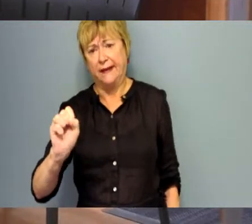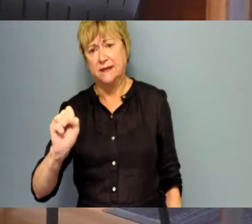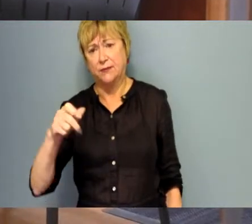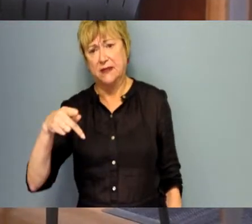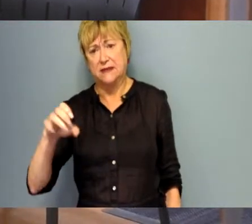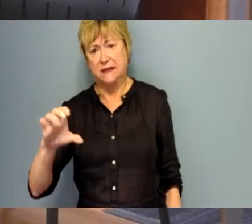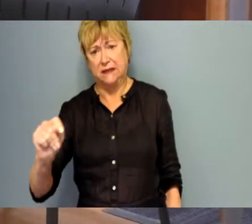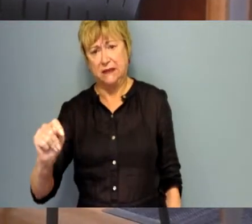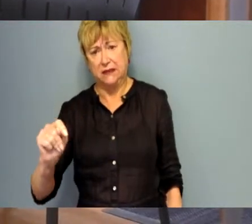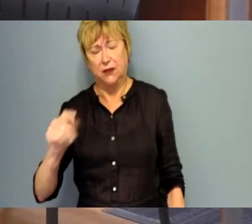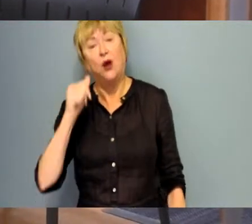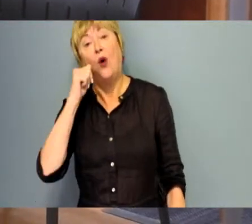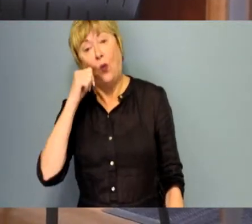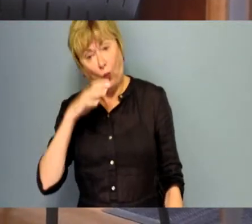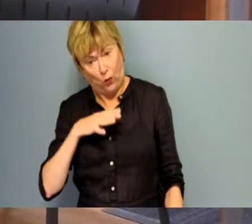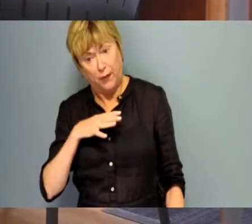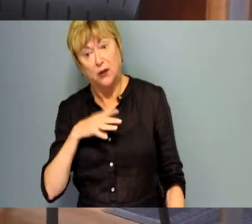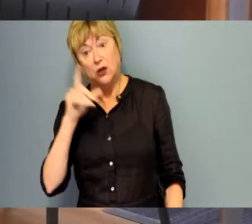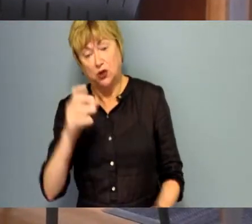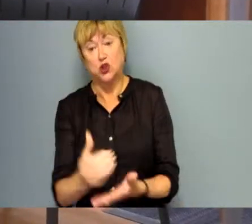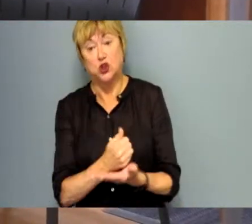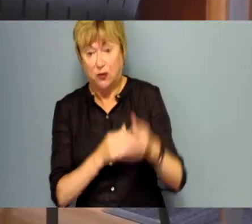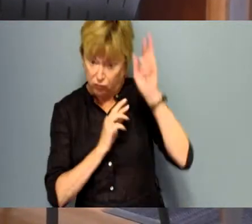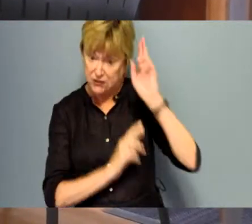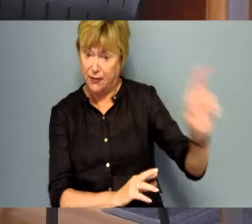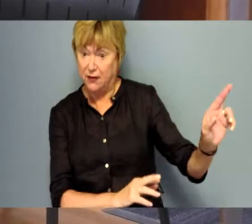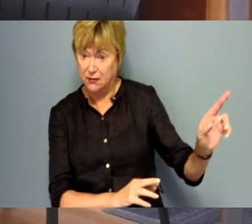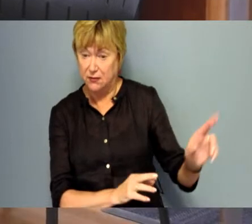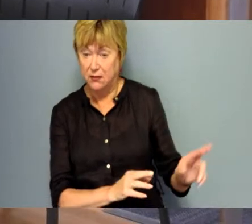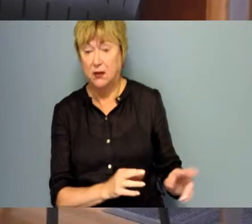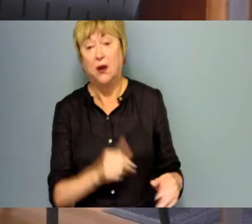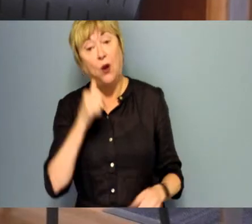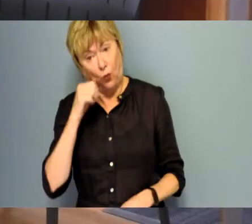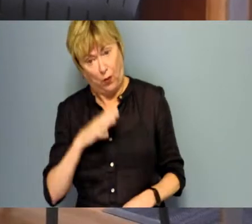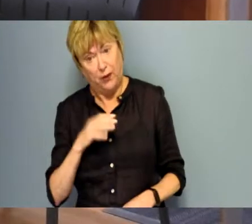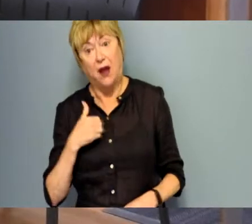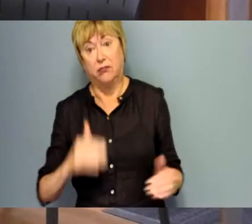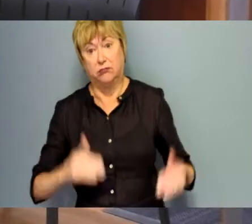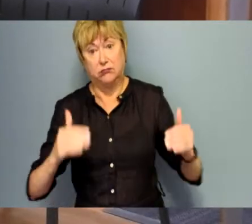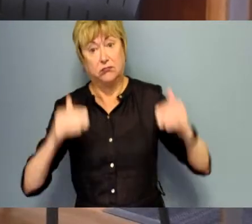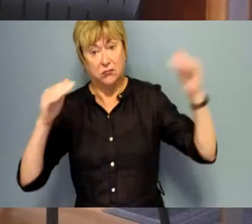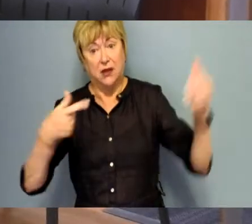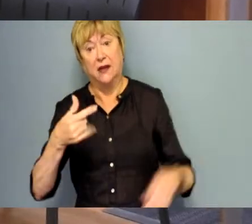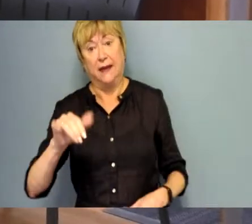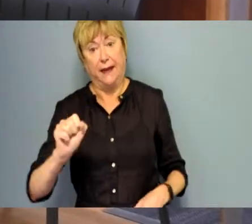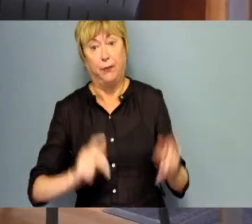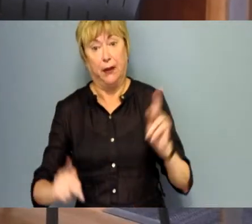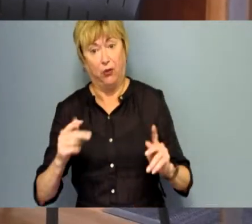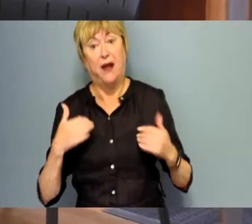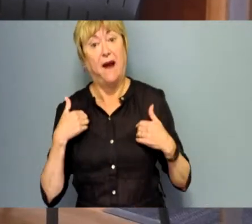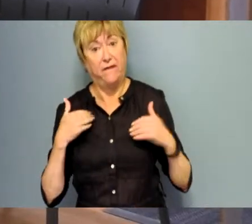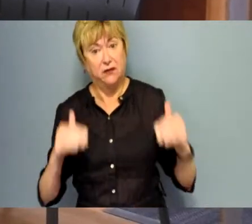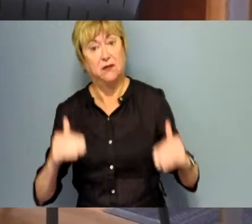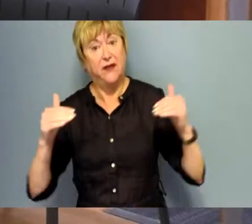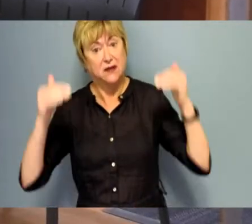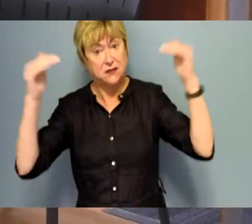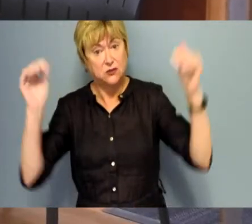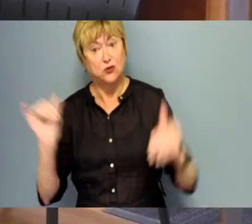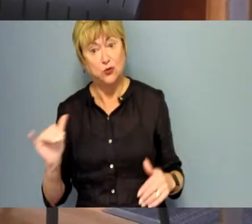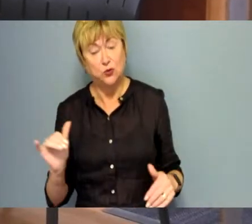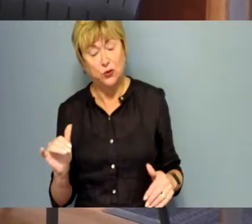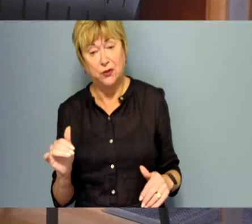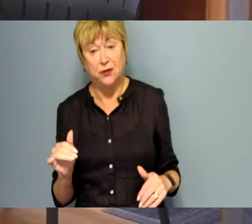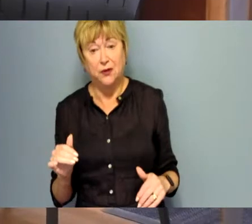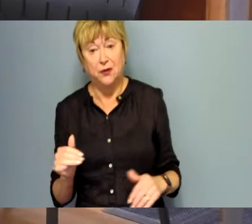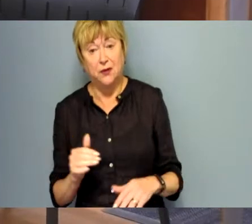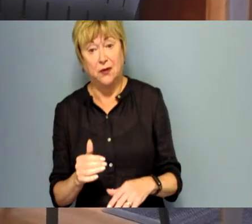R-E-S-P-E-C-T. Women should be respected. Women have had a lot of advances. Gays have had a lot of advances. Gays and